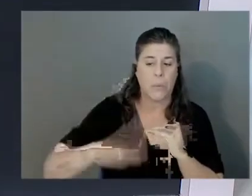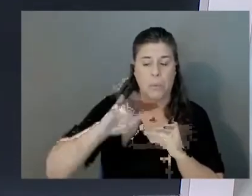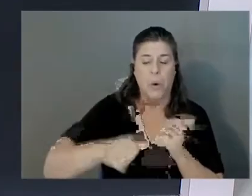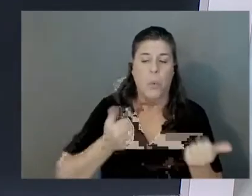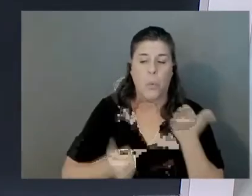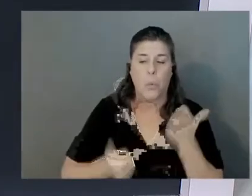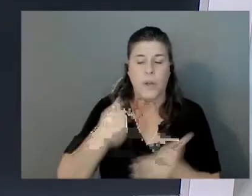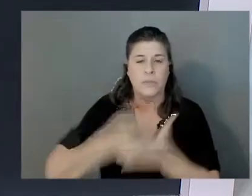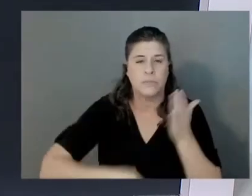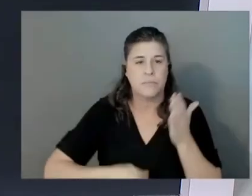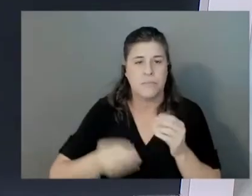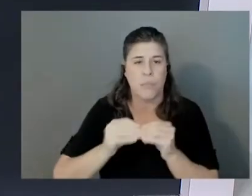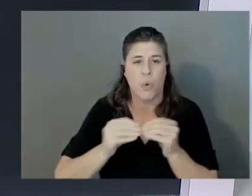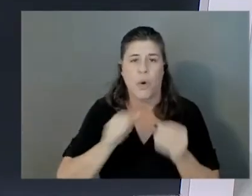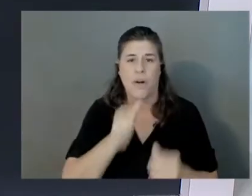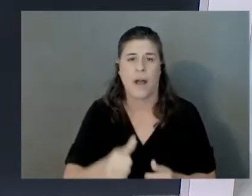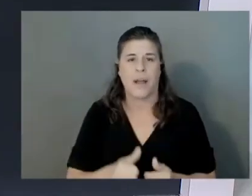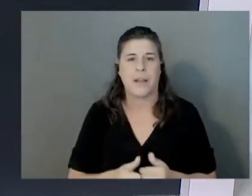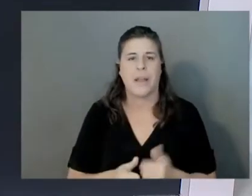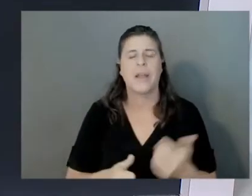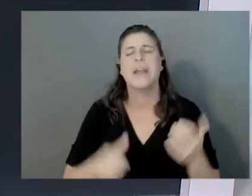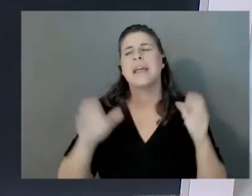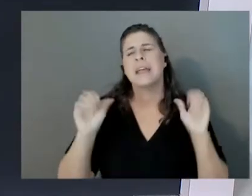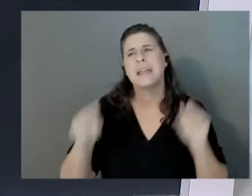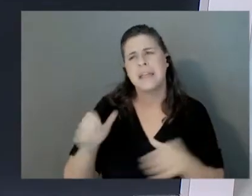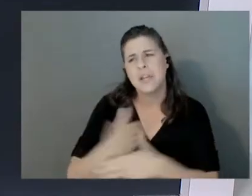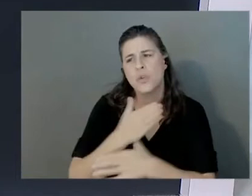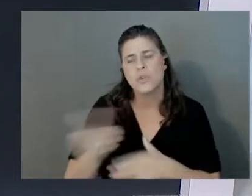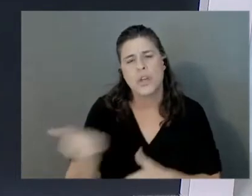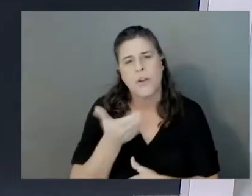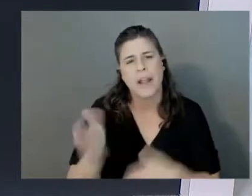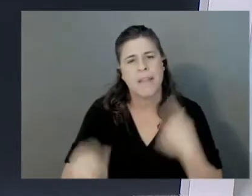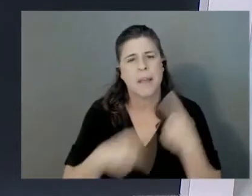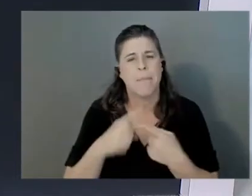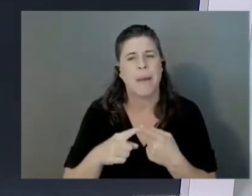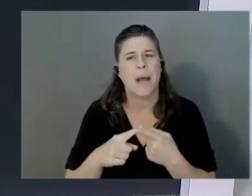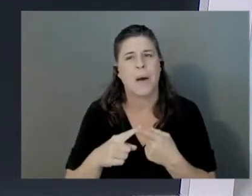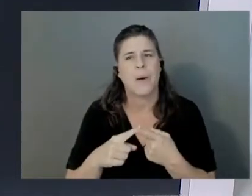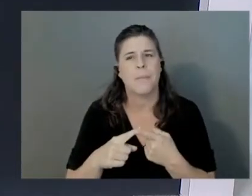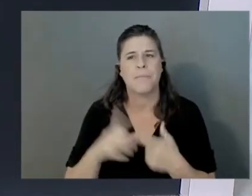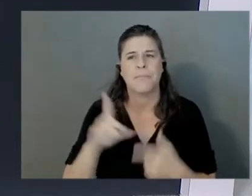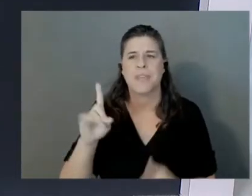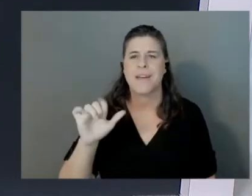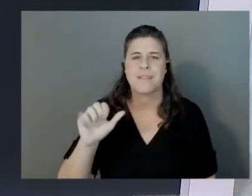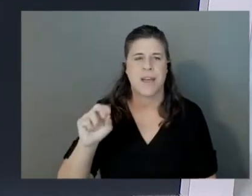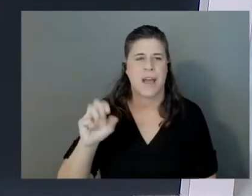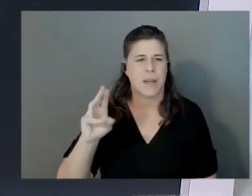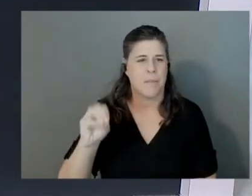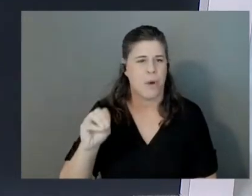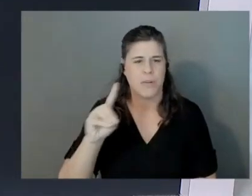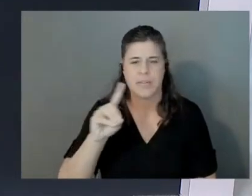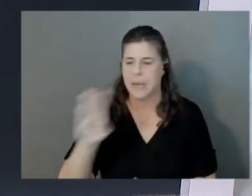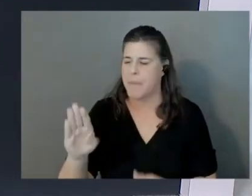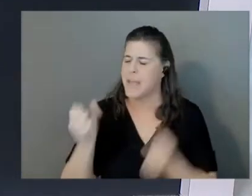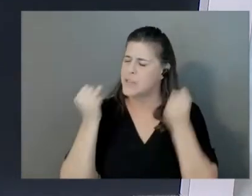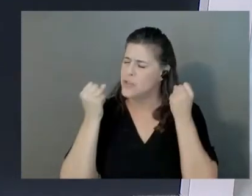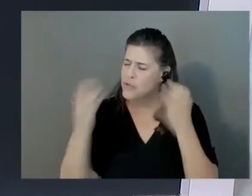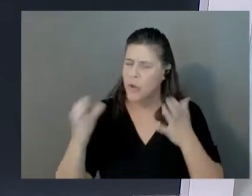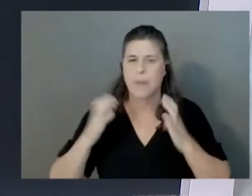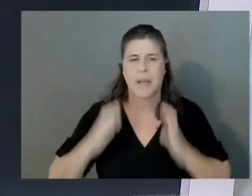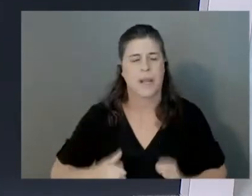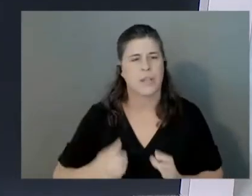this. Can you share anything about? I know DynamoDB has so many customers. It's one of our most popular